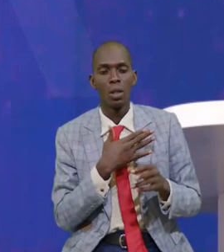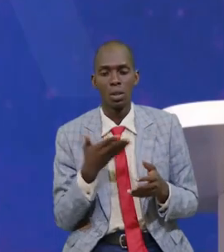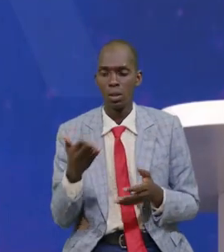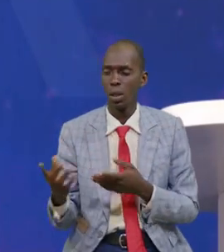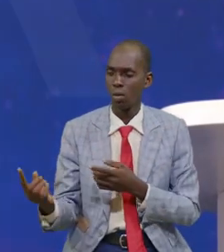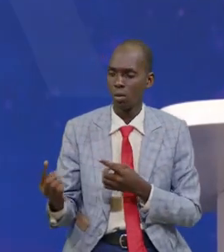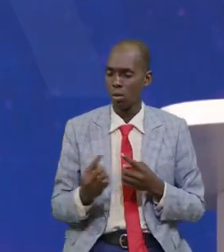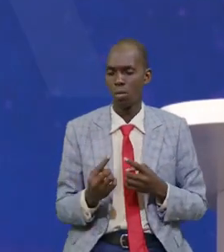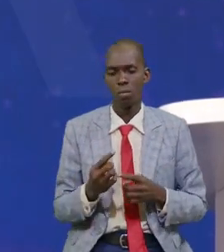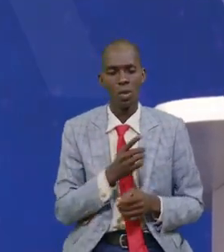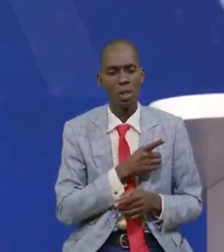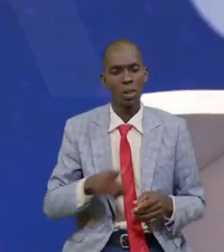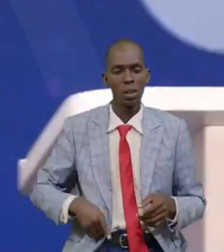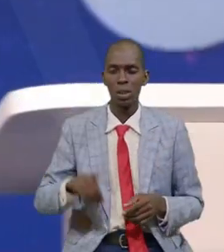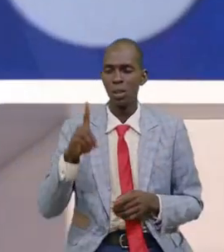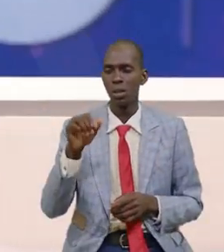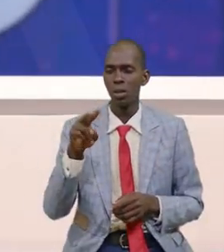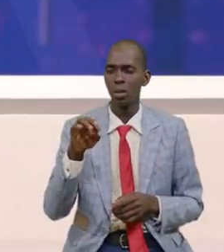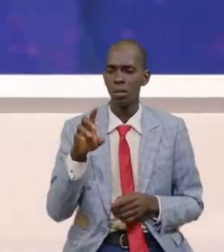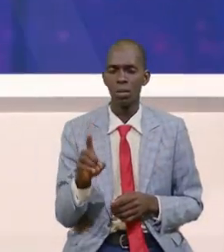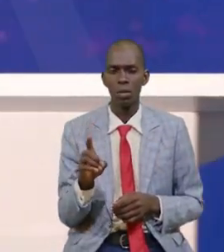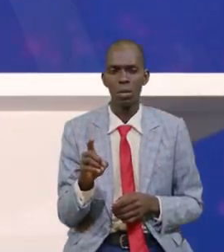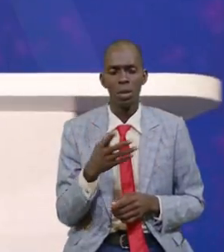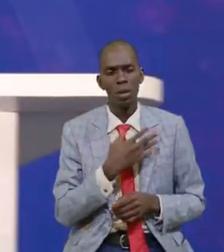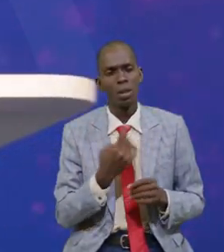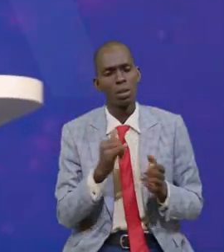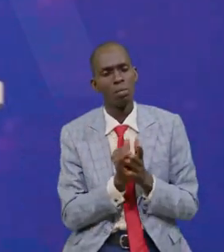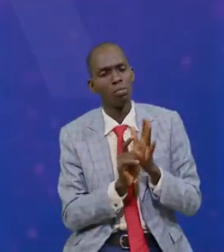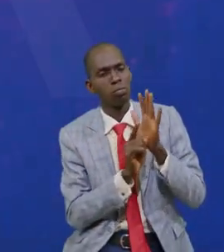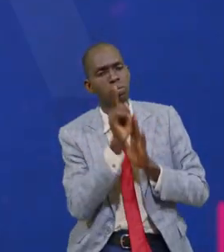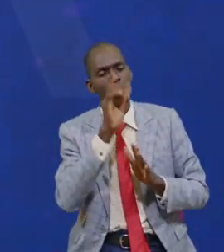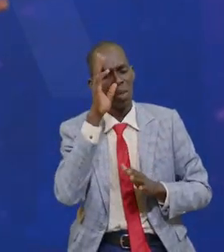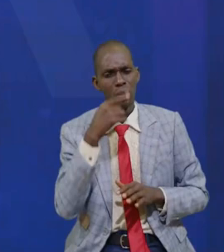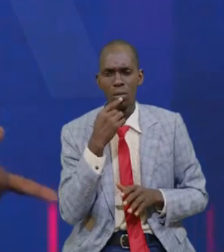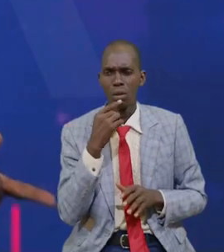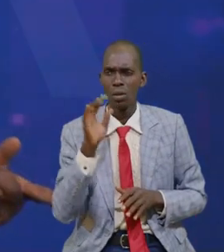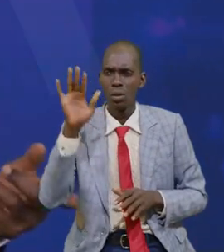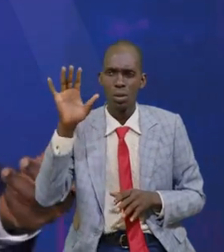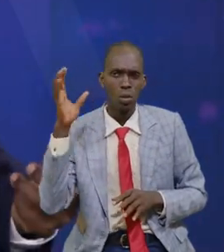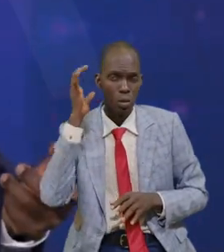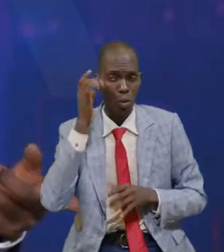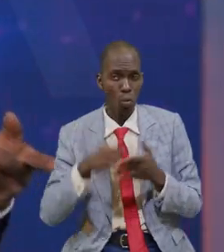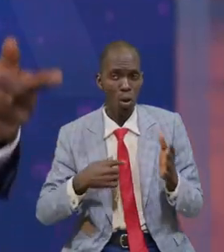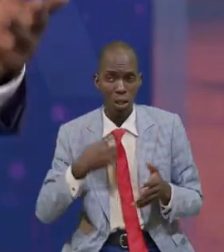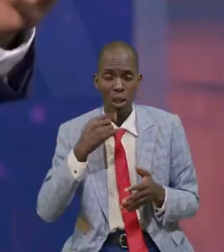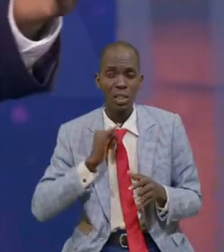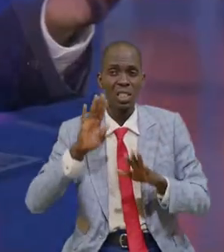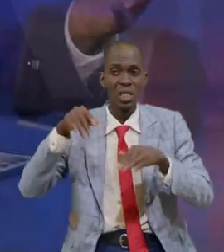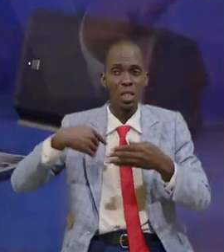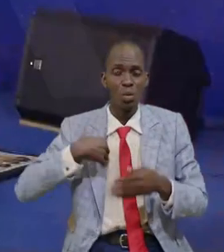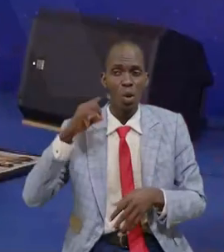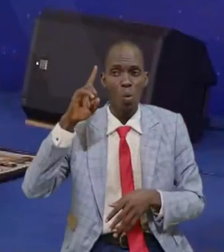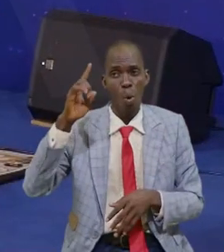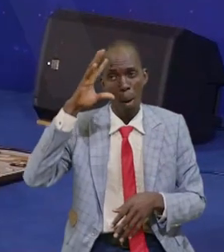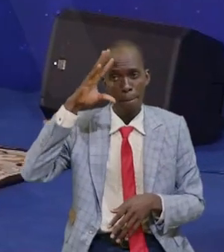What? Did you hear what I said? Give me one man. And you give